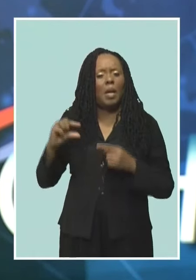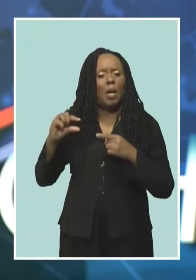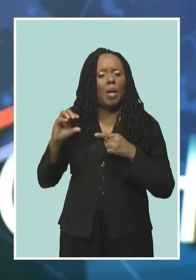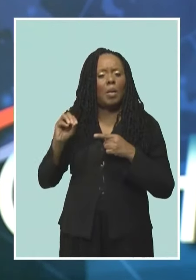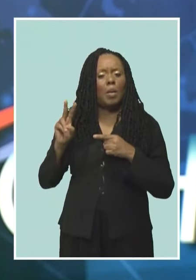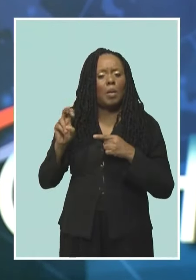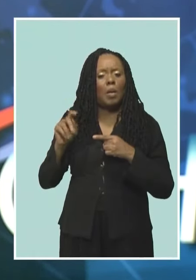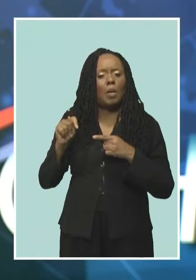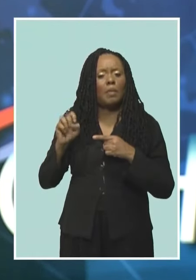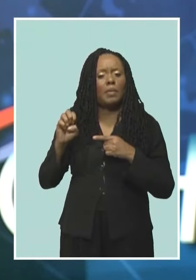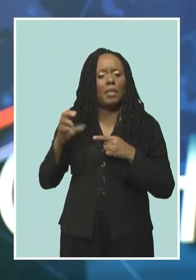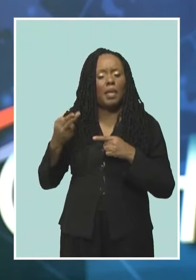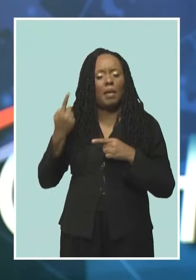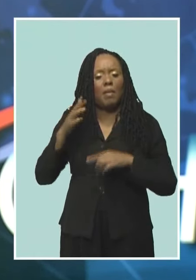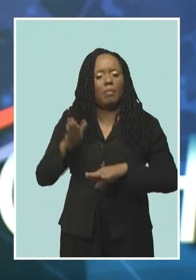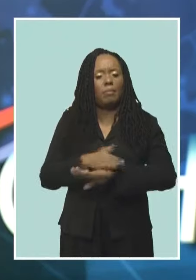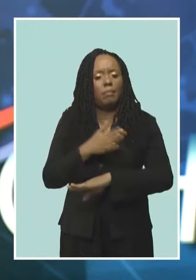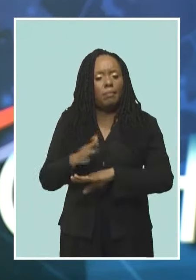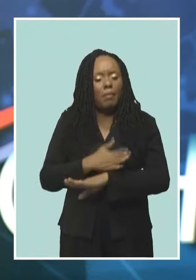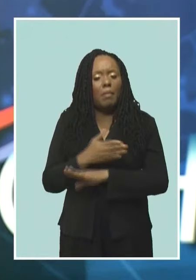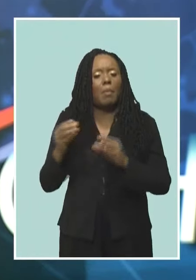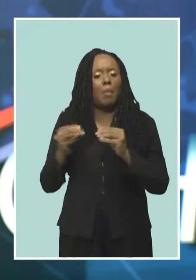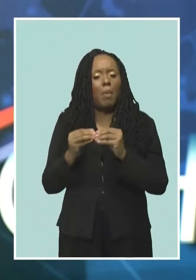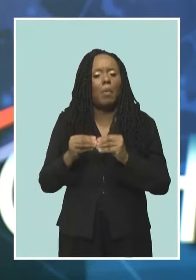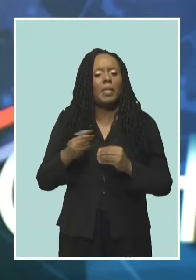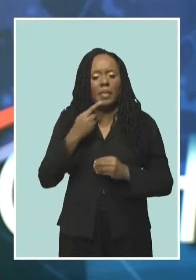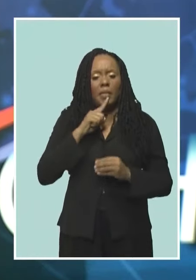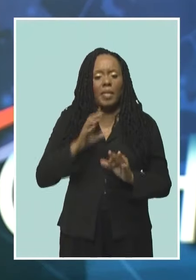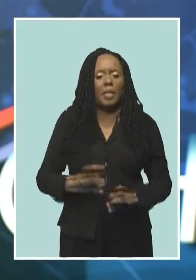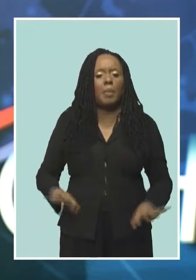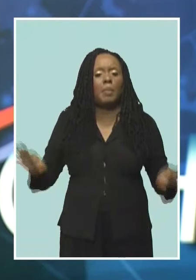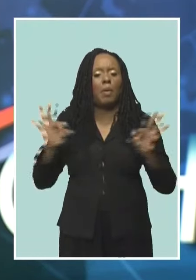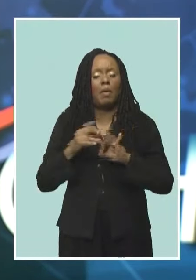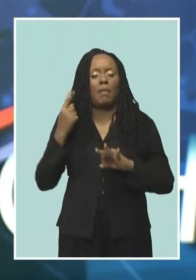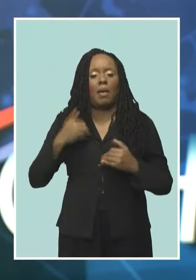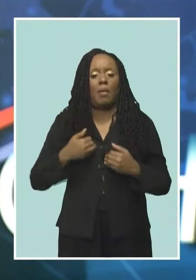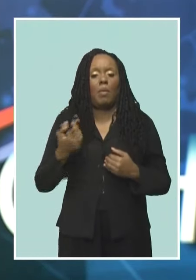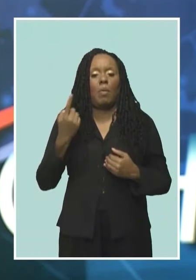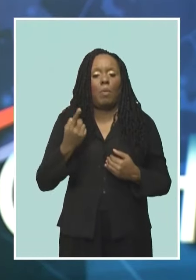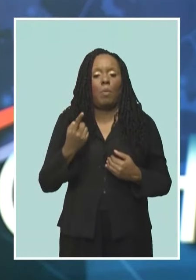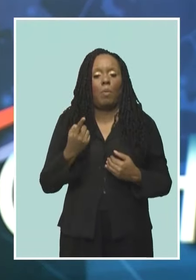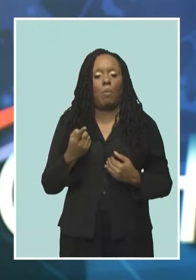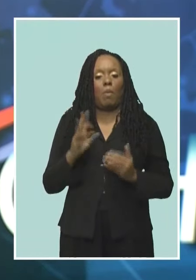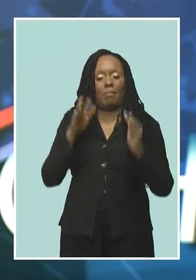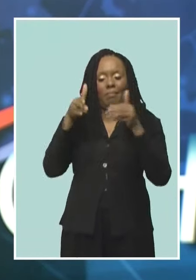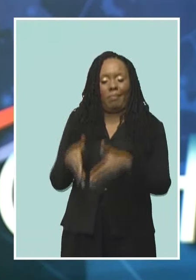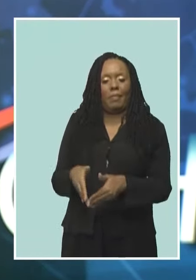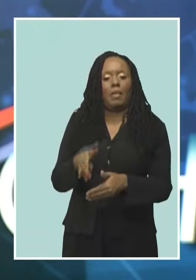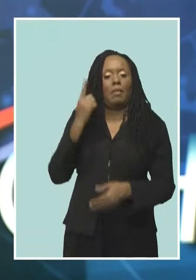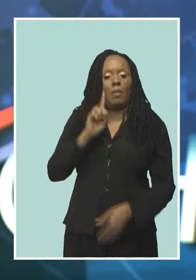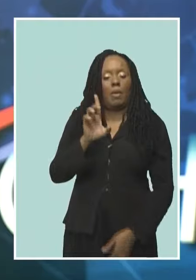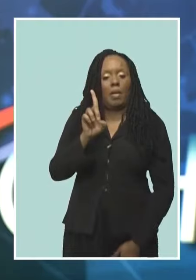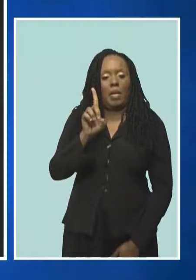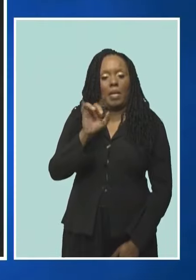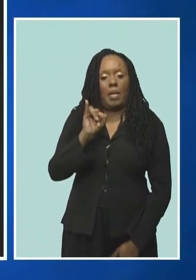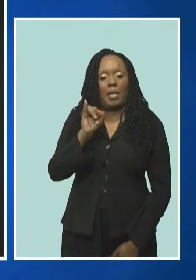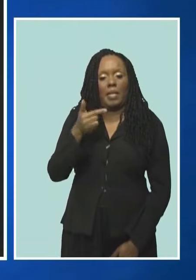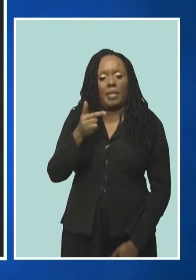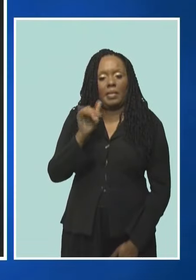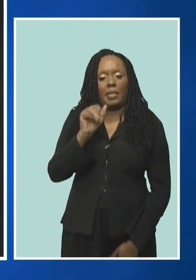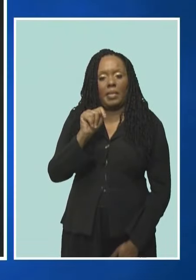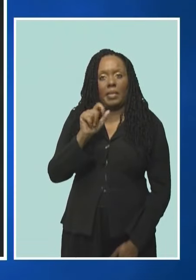modernization efforts. The CEO underscored the importance of a centralized digital transformation strategy. There